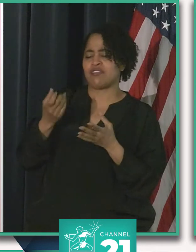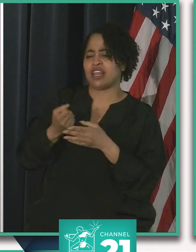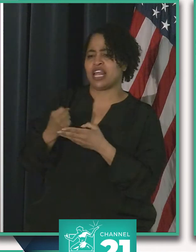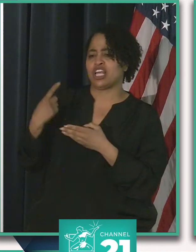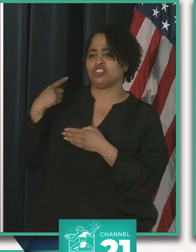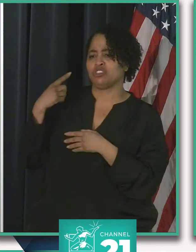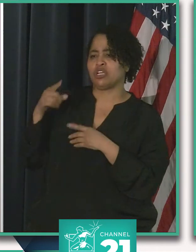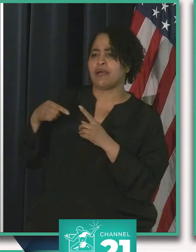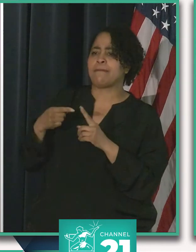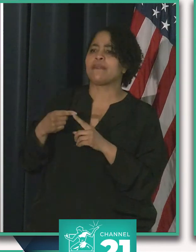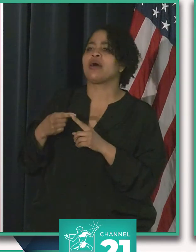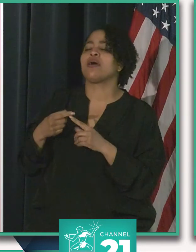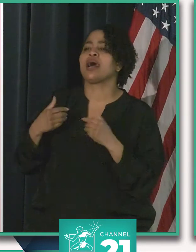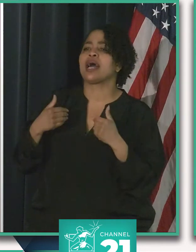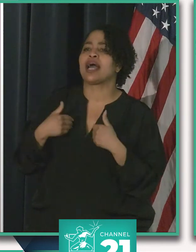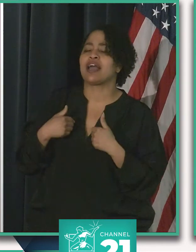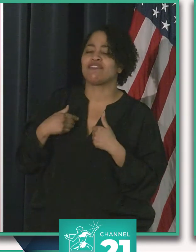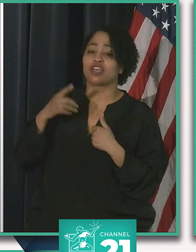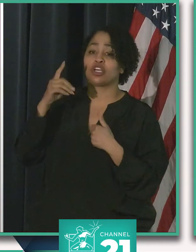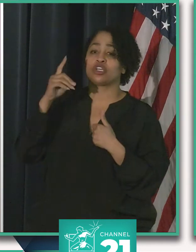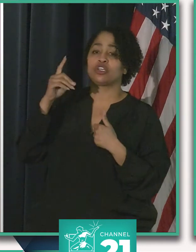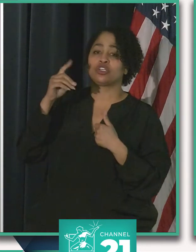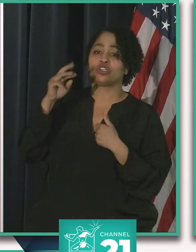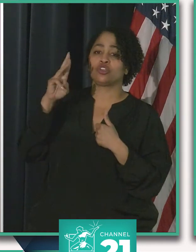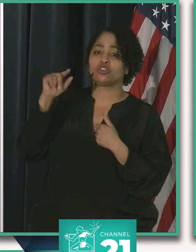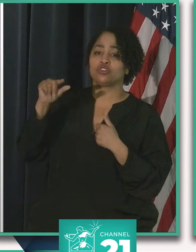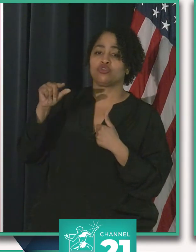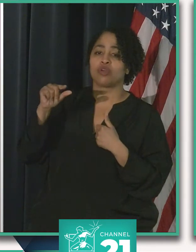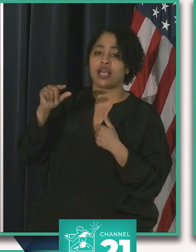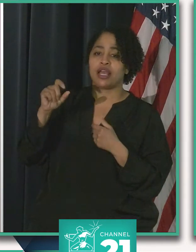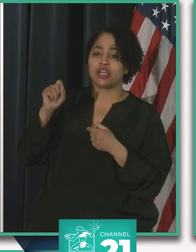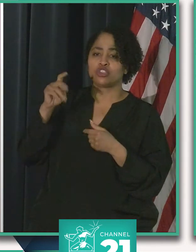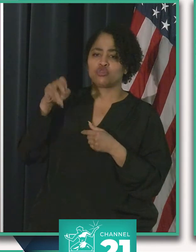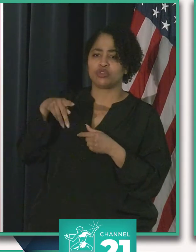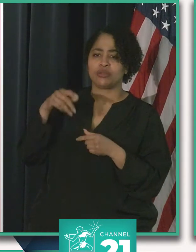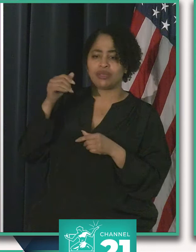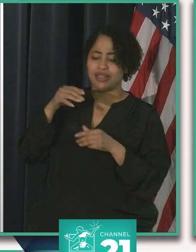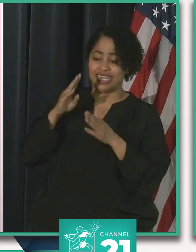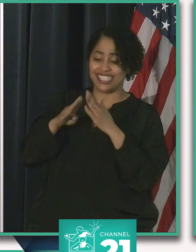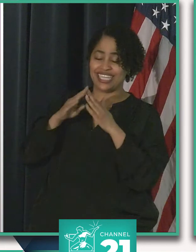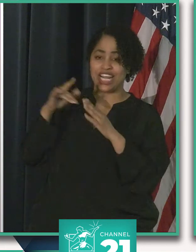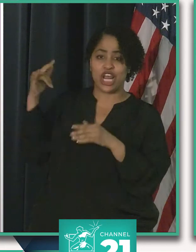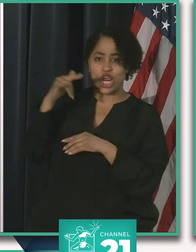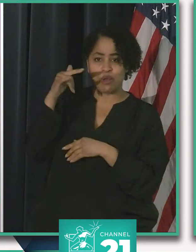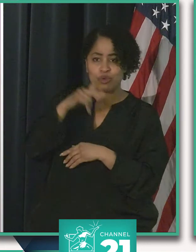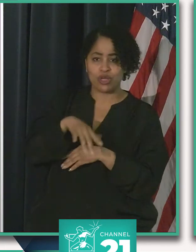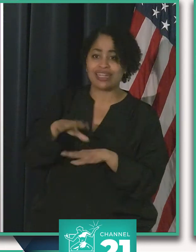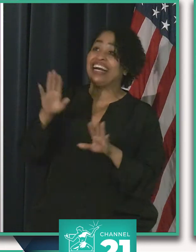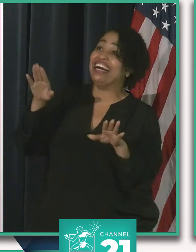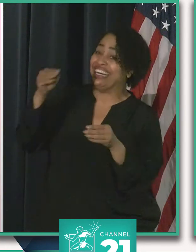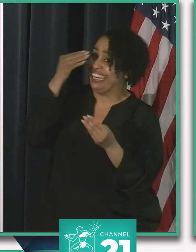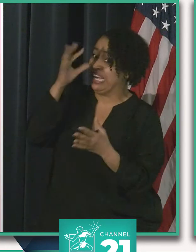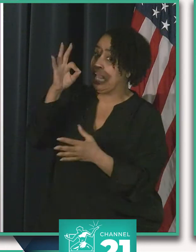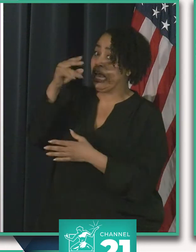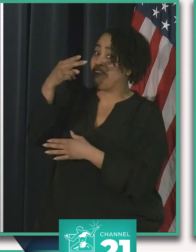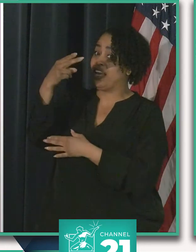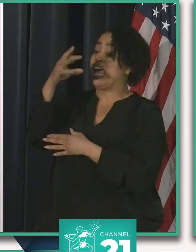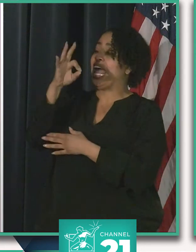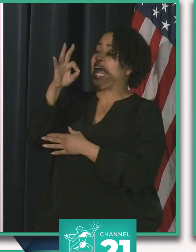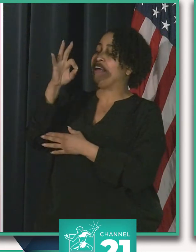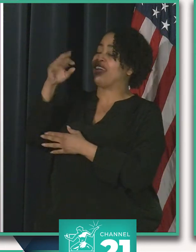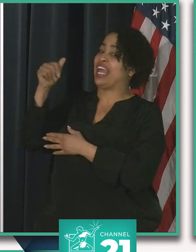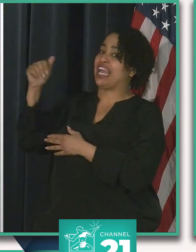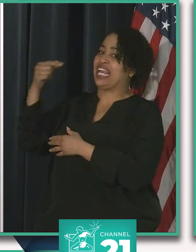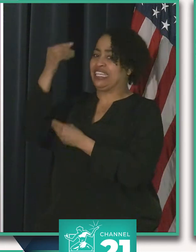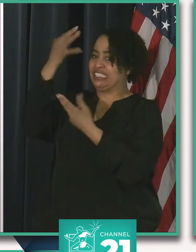about having a drag strip. We did the one event at the city airport. Then the FAA said we can't do that again. They, for